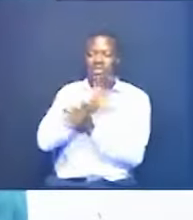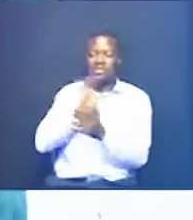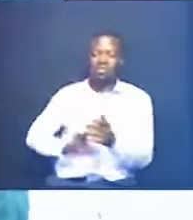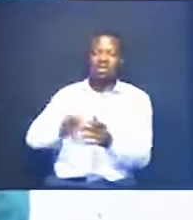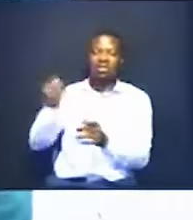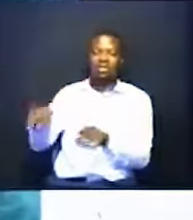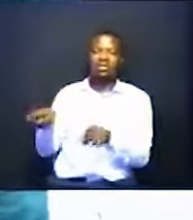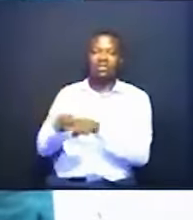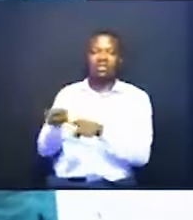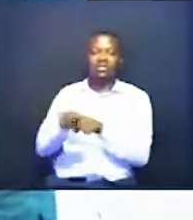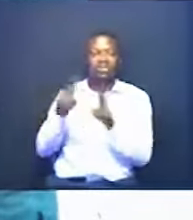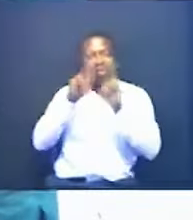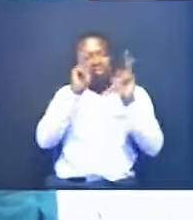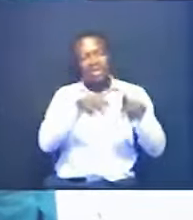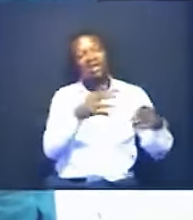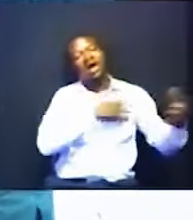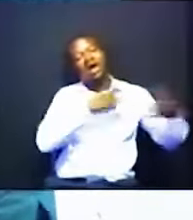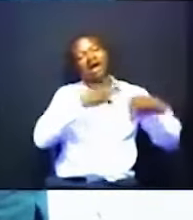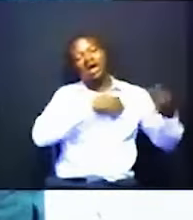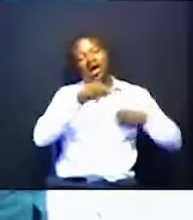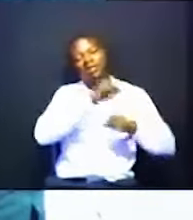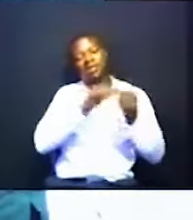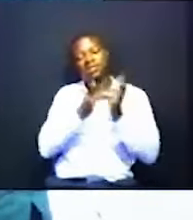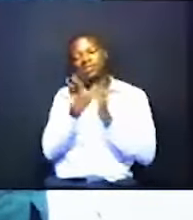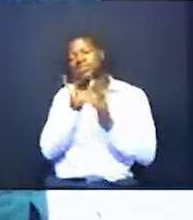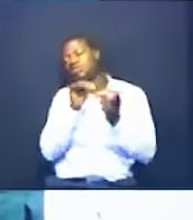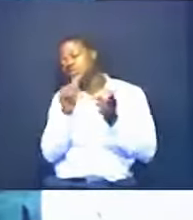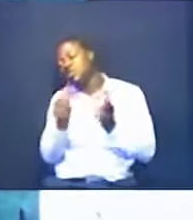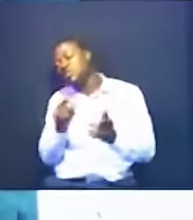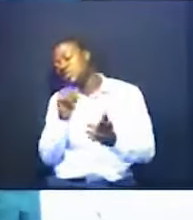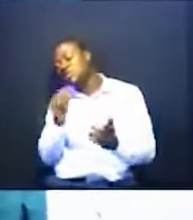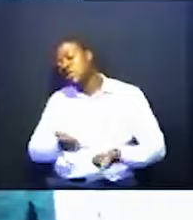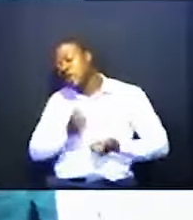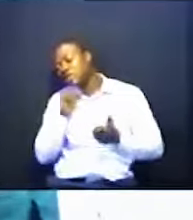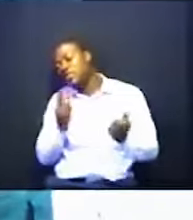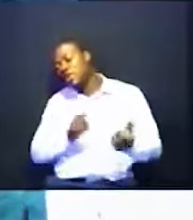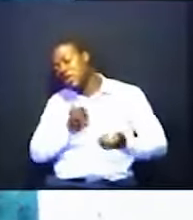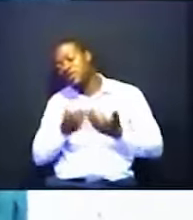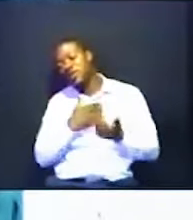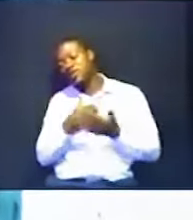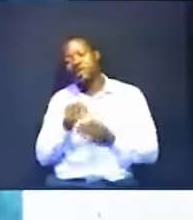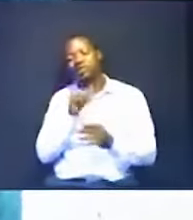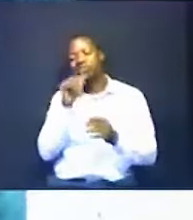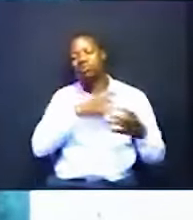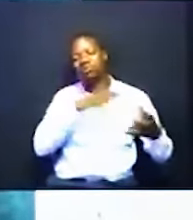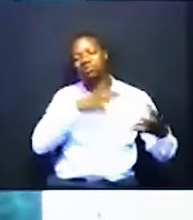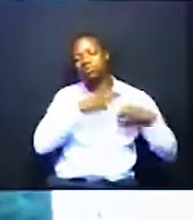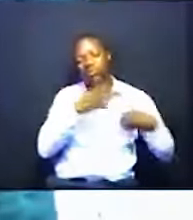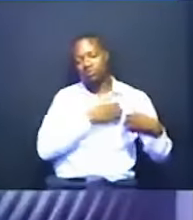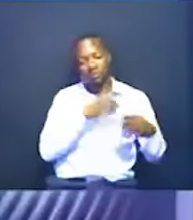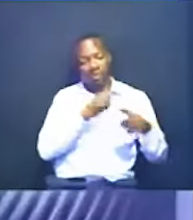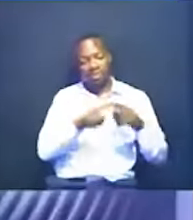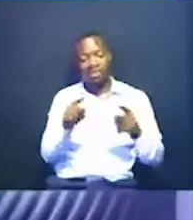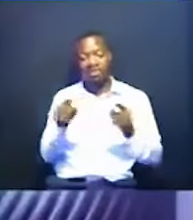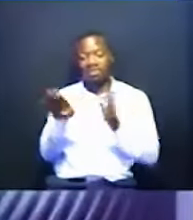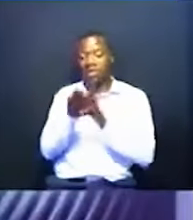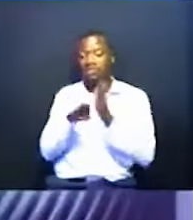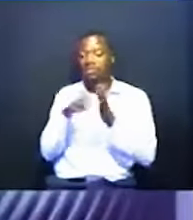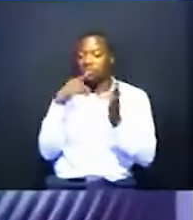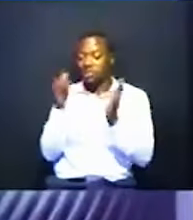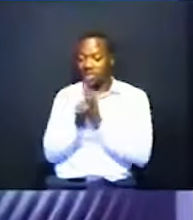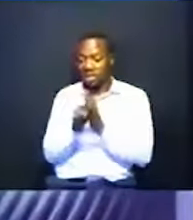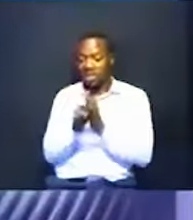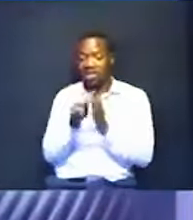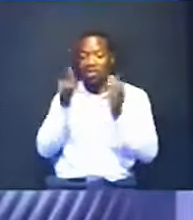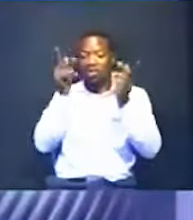no need to argue that he is alive. When they saw Peter and co, the Bible said they realized that they have been with